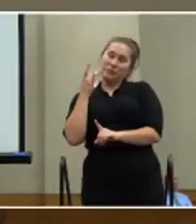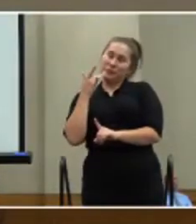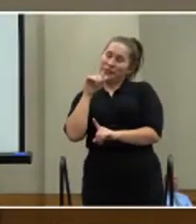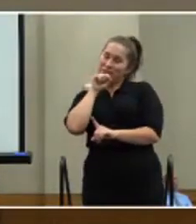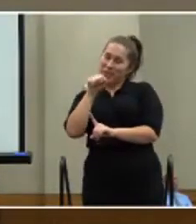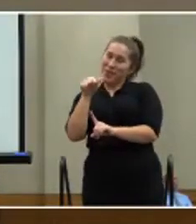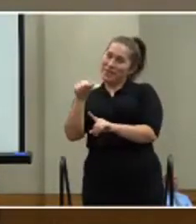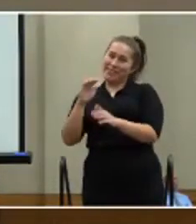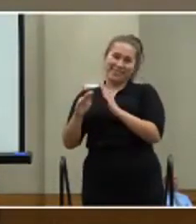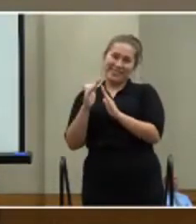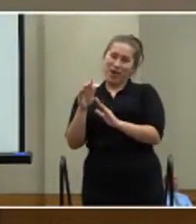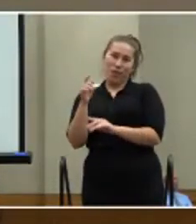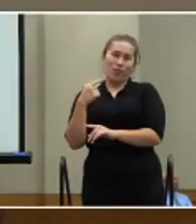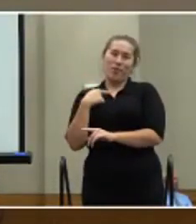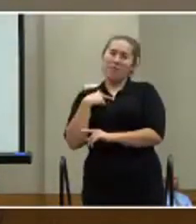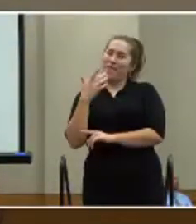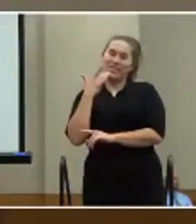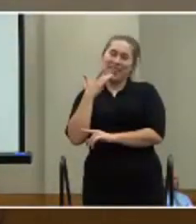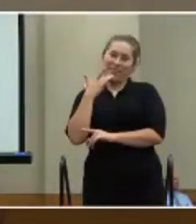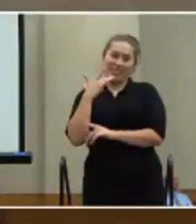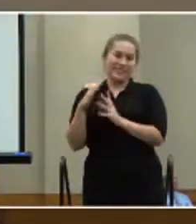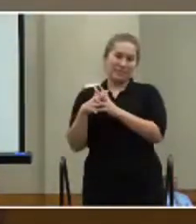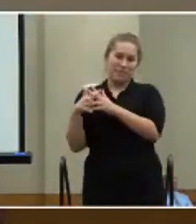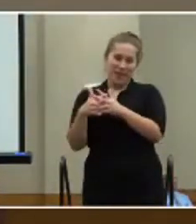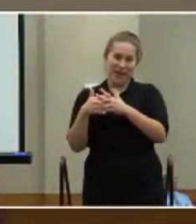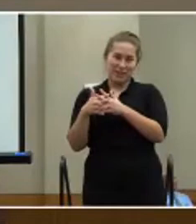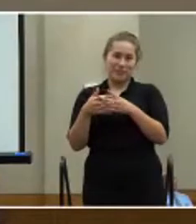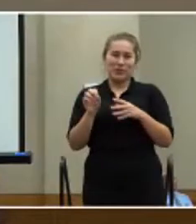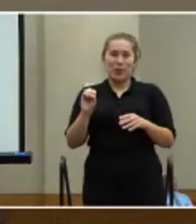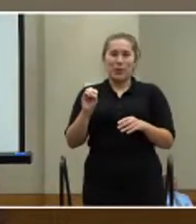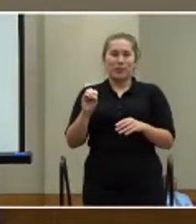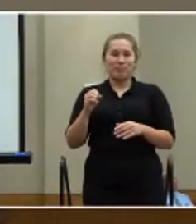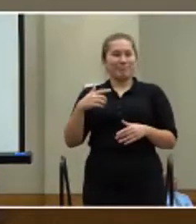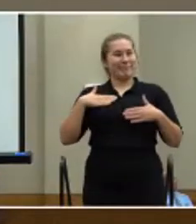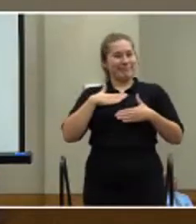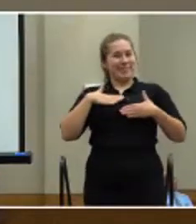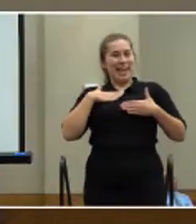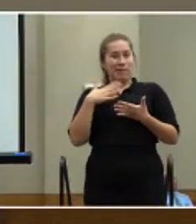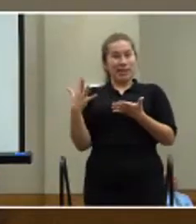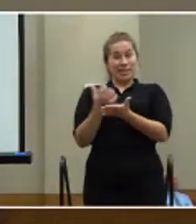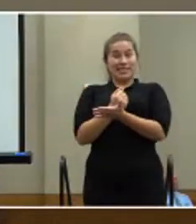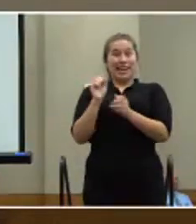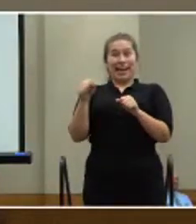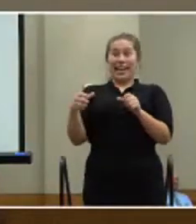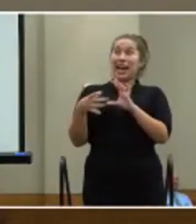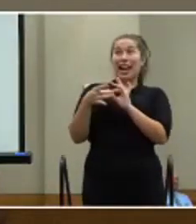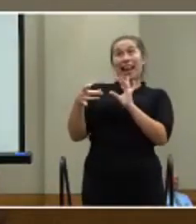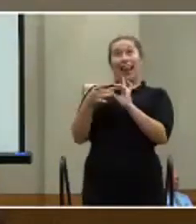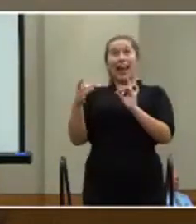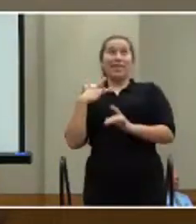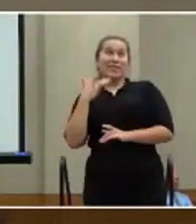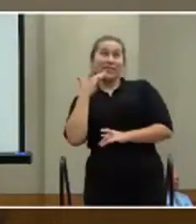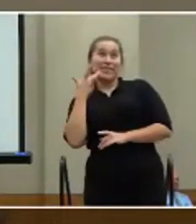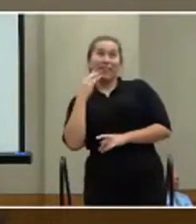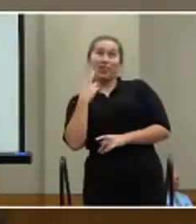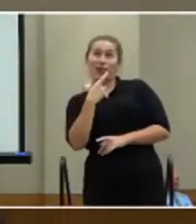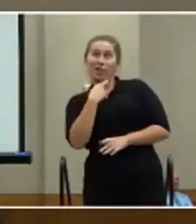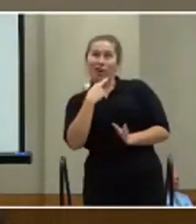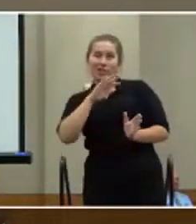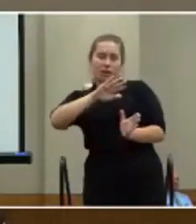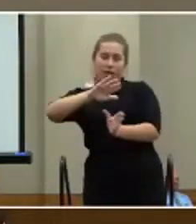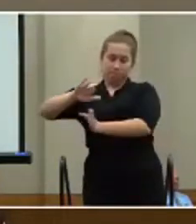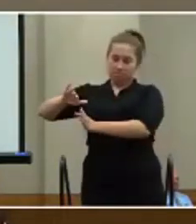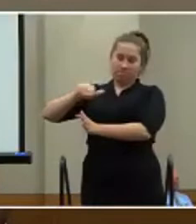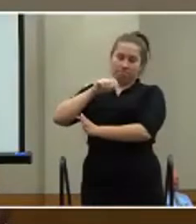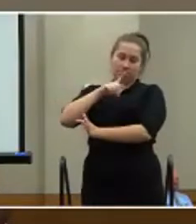in America. And so I take the time to rattle off my menu that I like there, but that's not on my